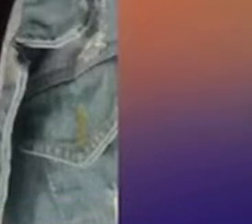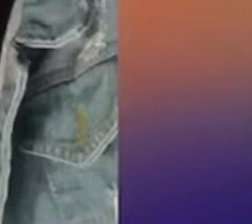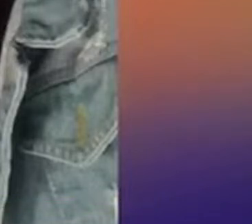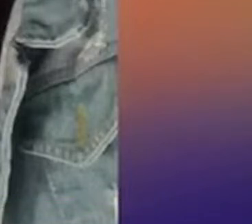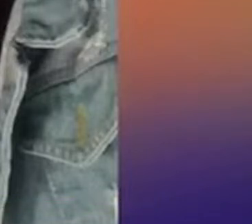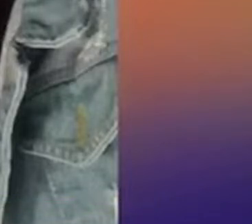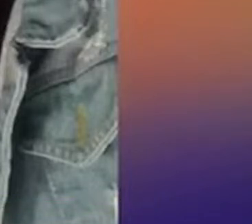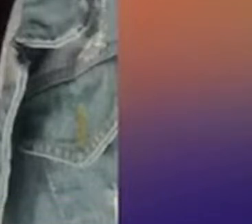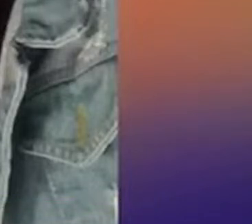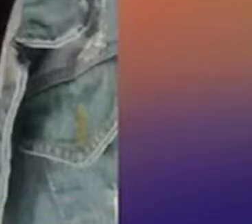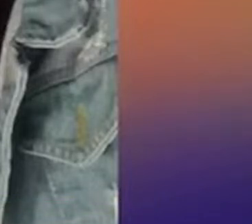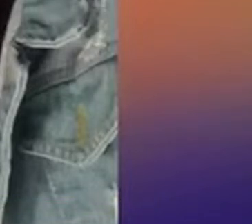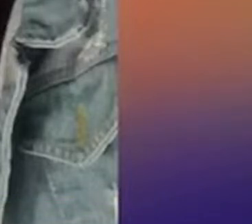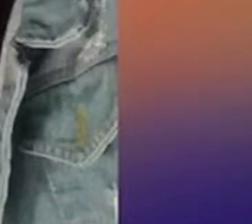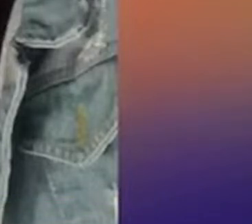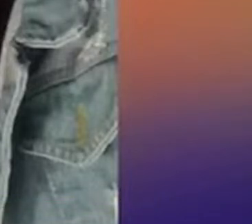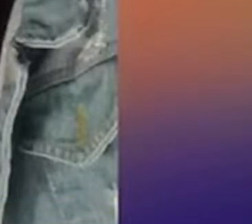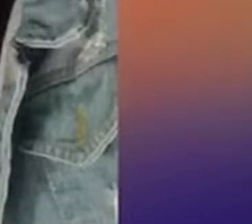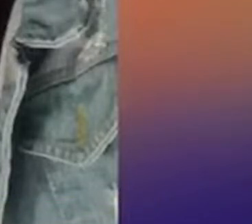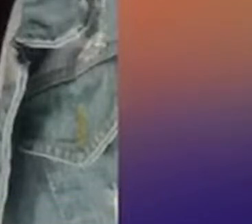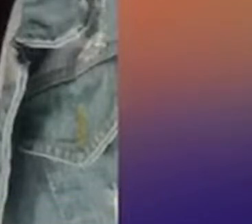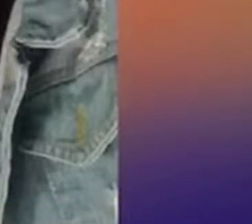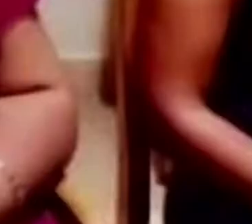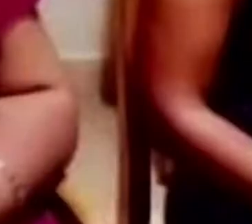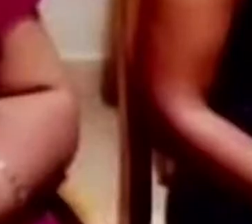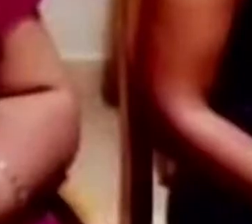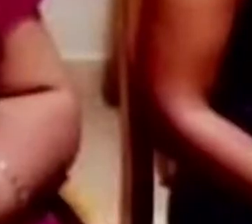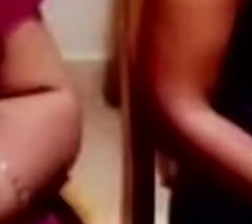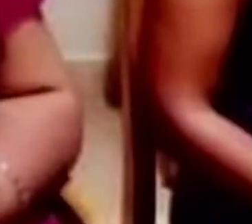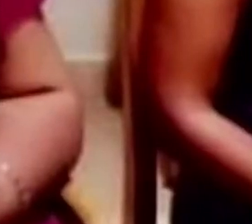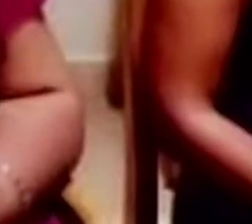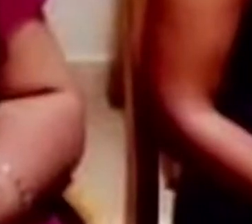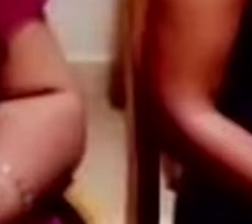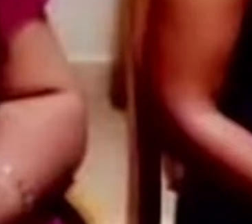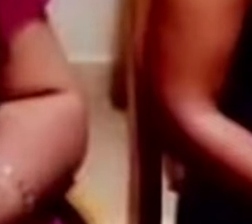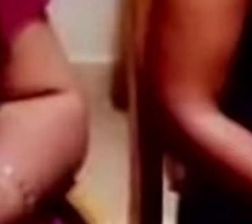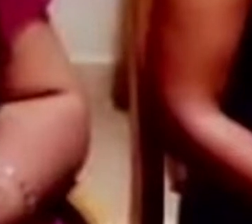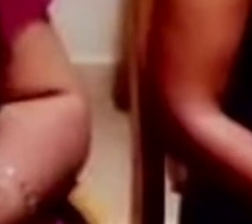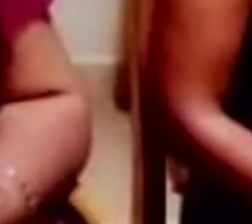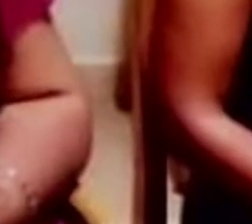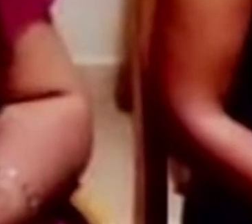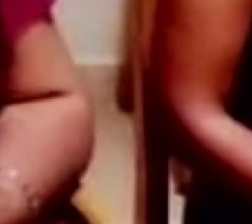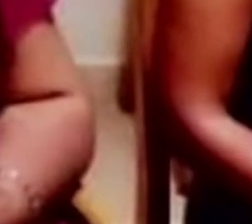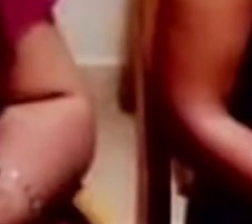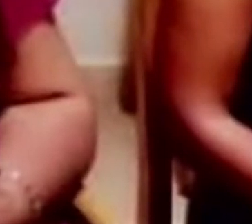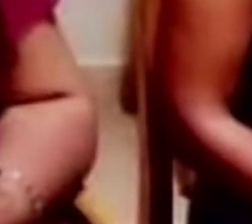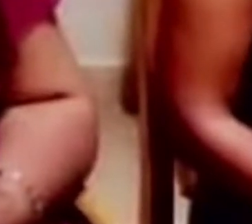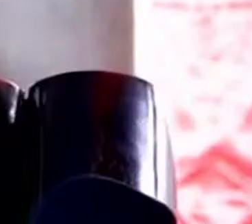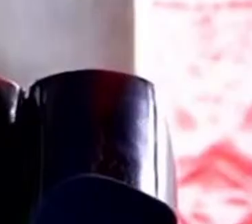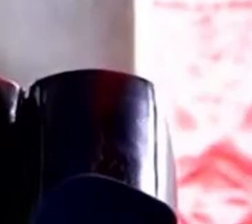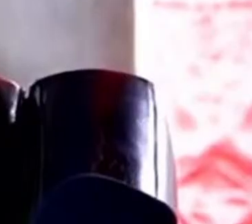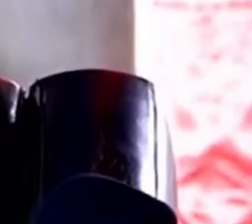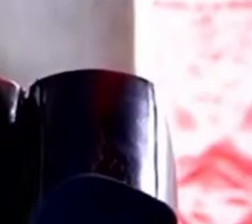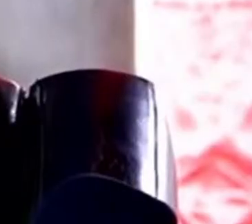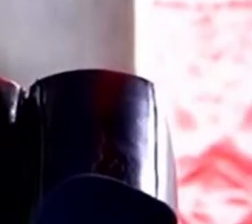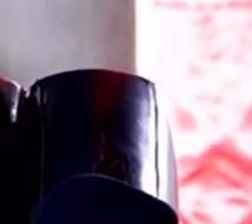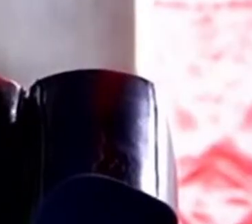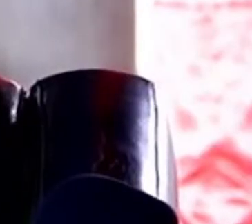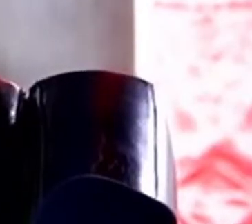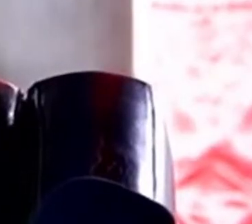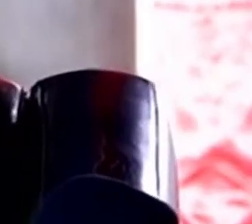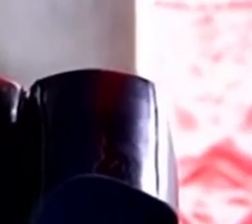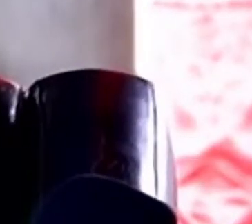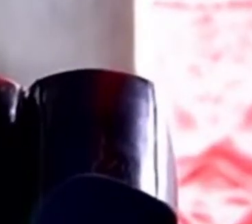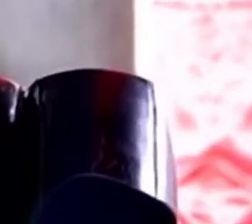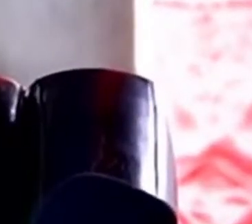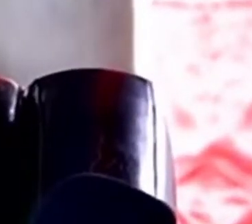Swangere Piri and Mafunase Piri. They're doing grade 8. My husband is Mr. Gordon Piri. He's retired. He used to work for prisons. Right now he's